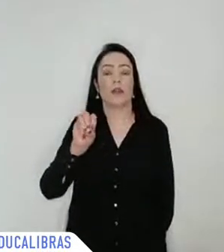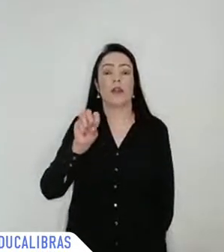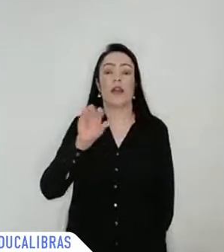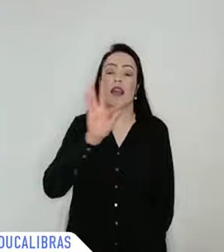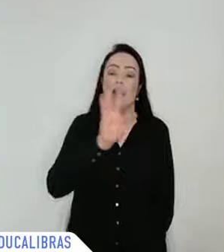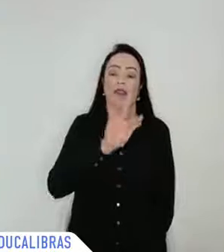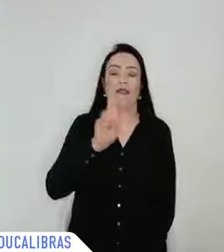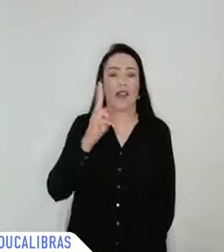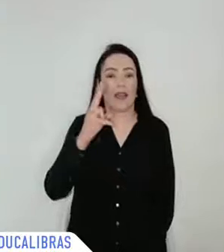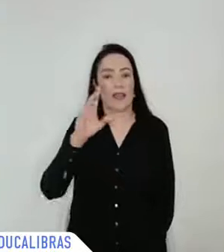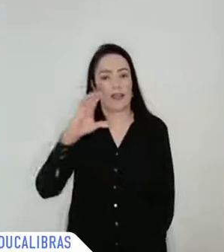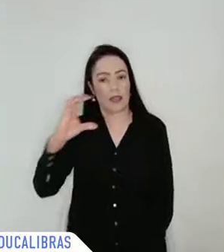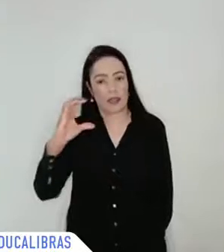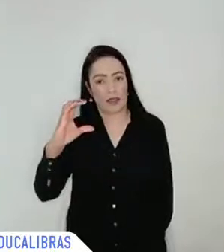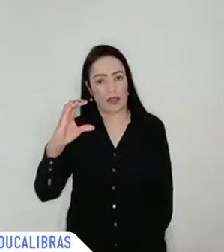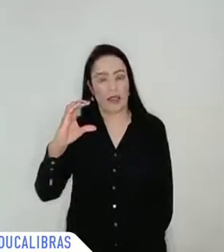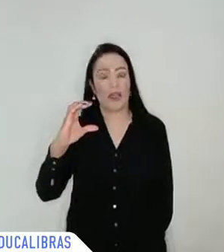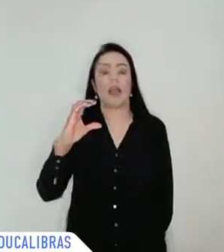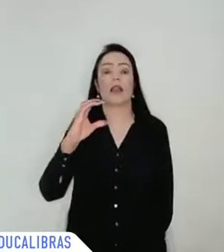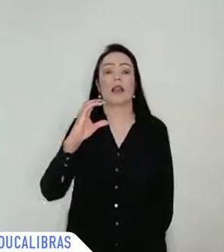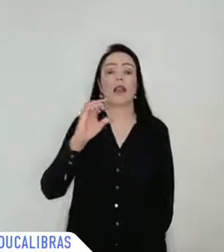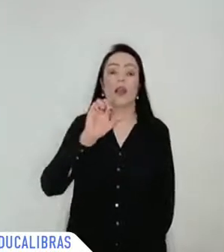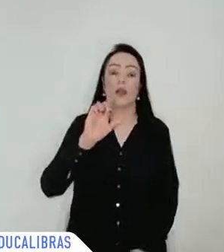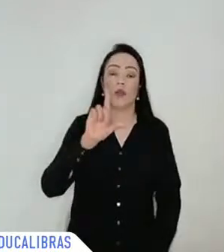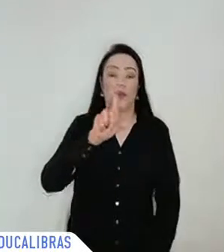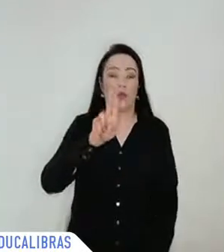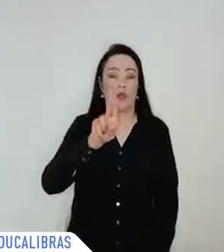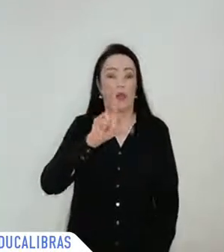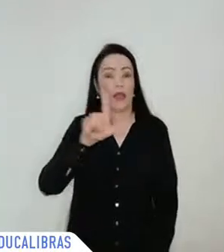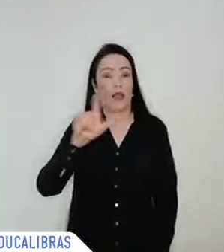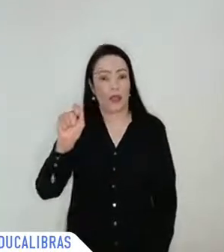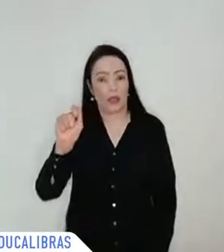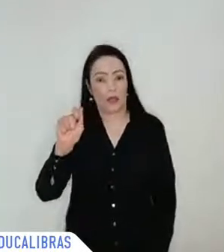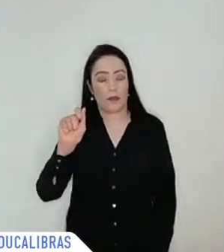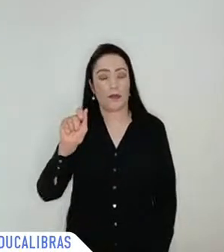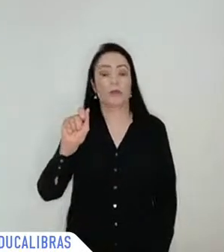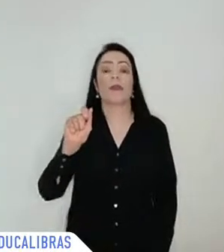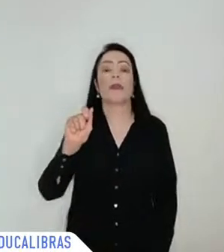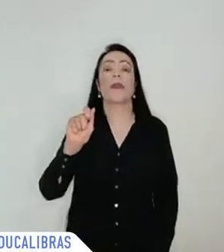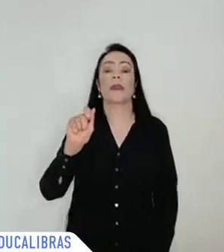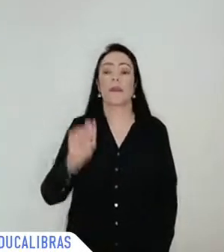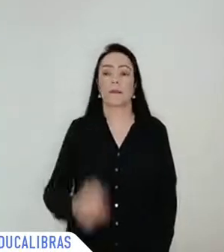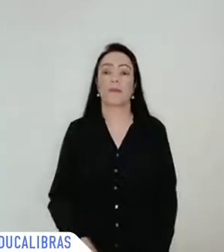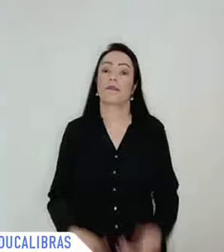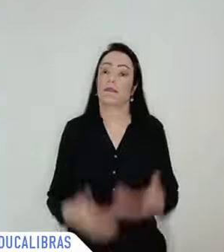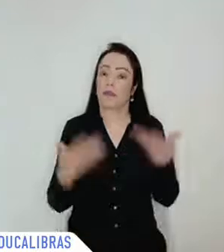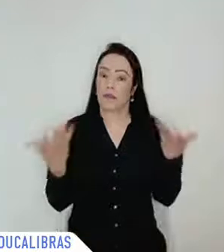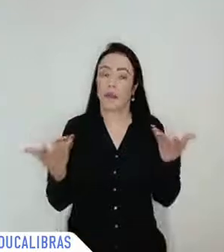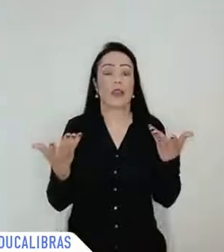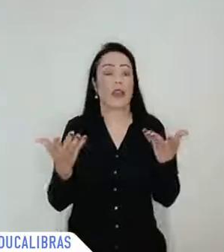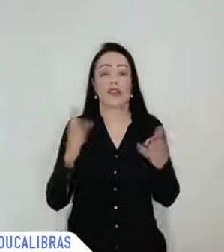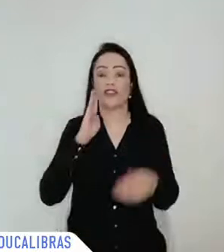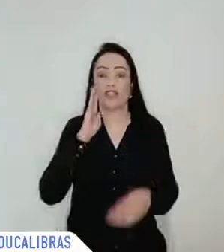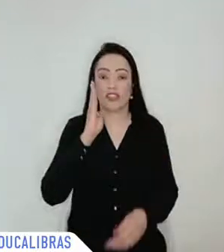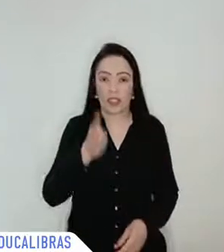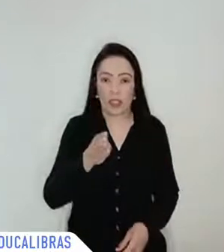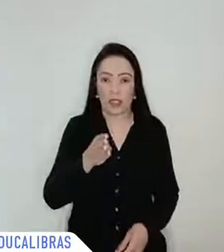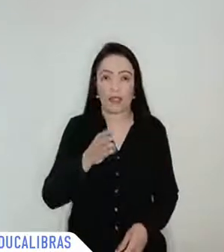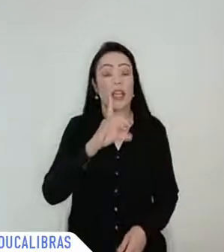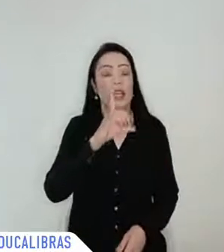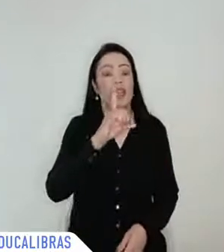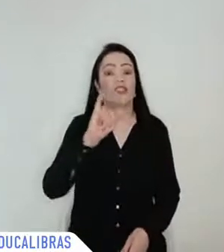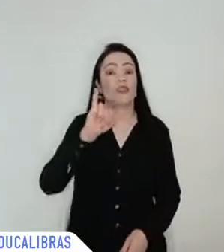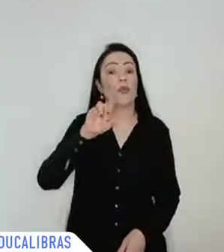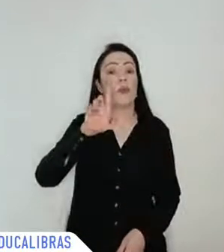Fernando Henrique Cardoso, Lula, and Dilma in her first term. Only them. They were